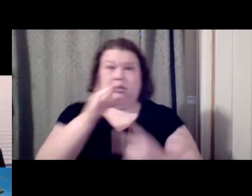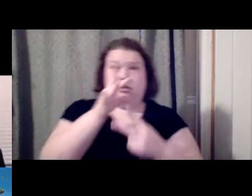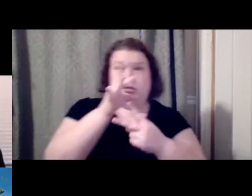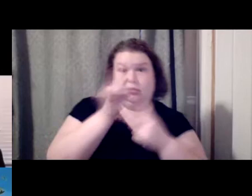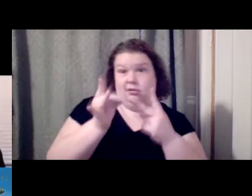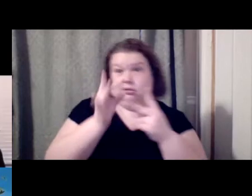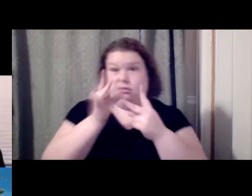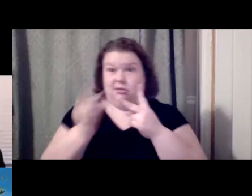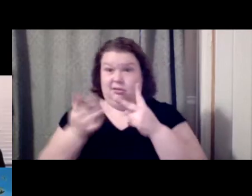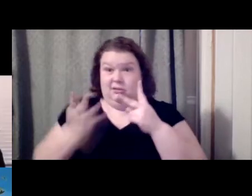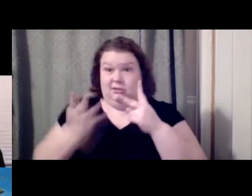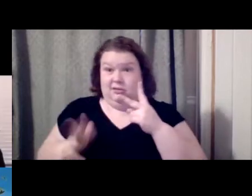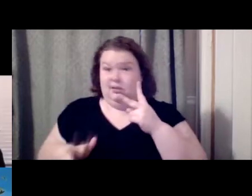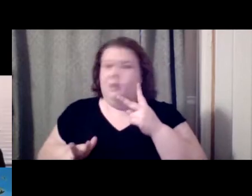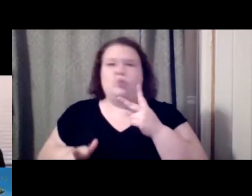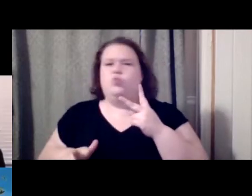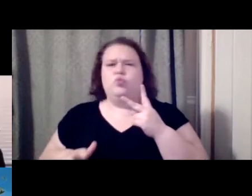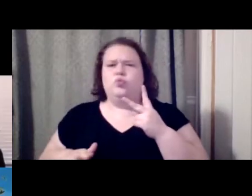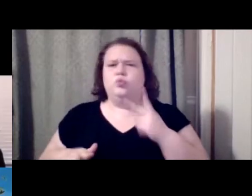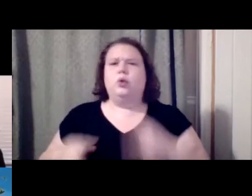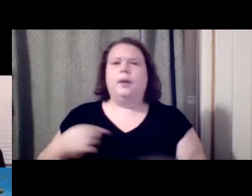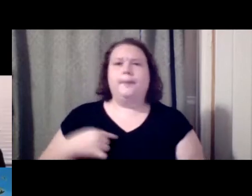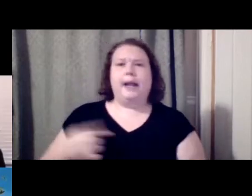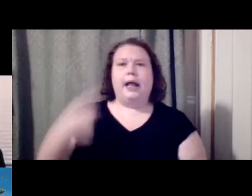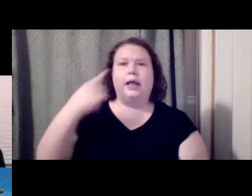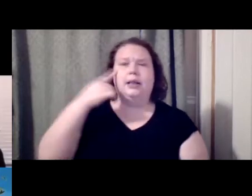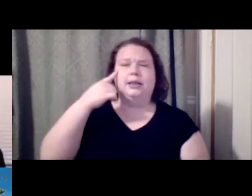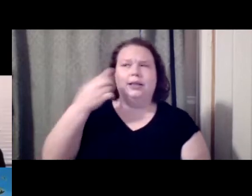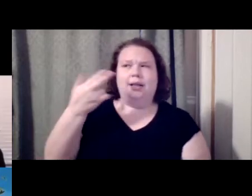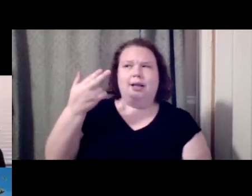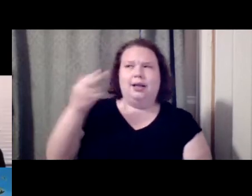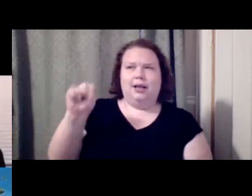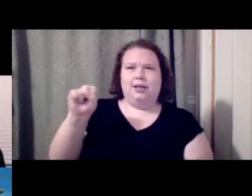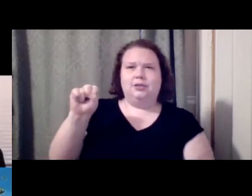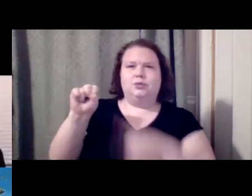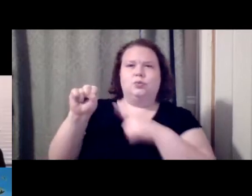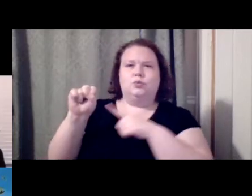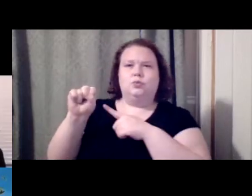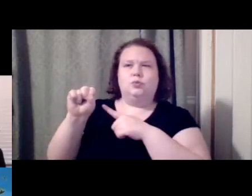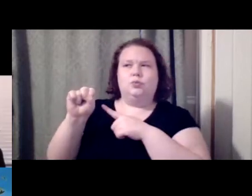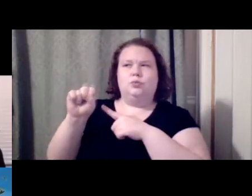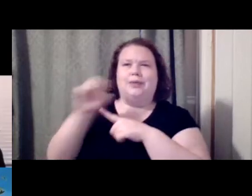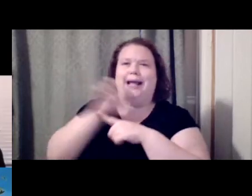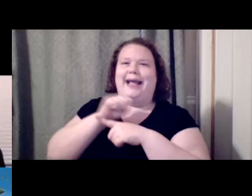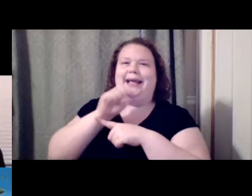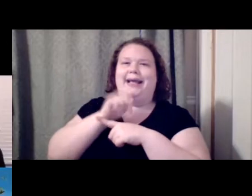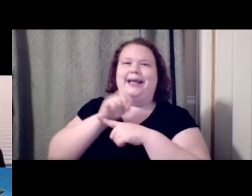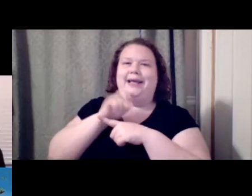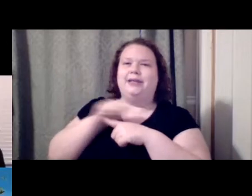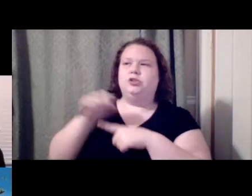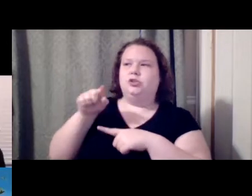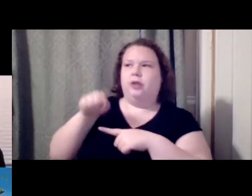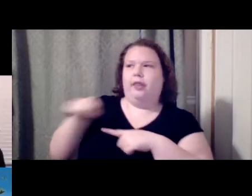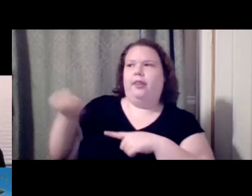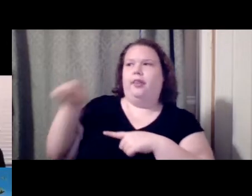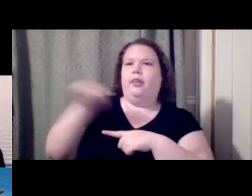think the high school age students are probably more cognizant of facilities than even the younger